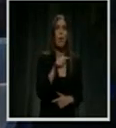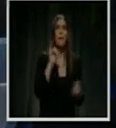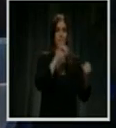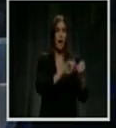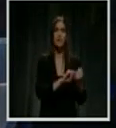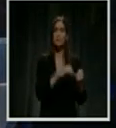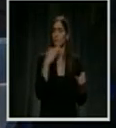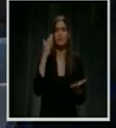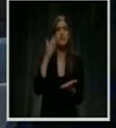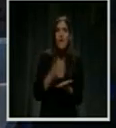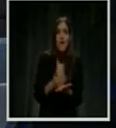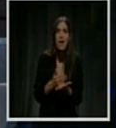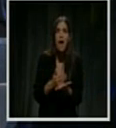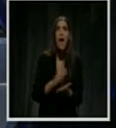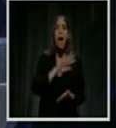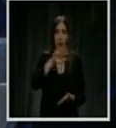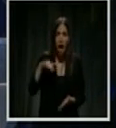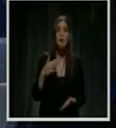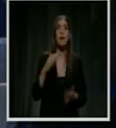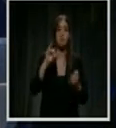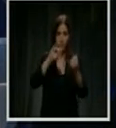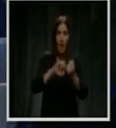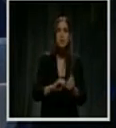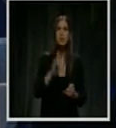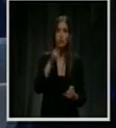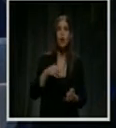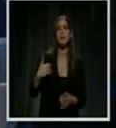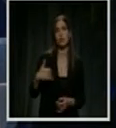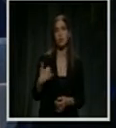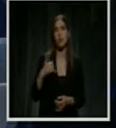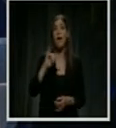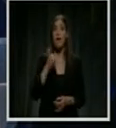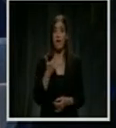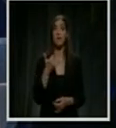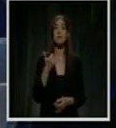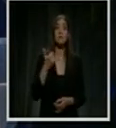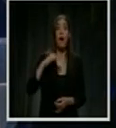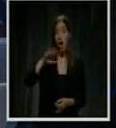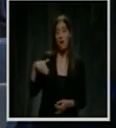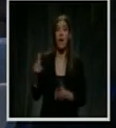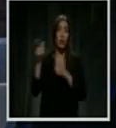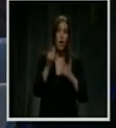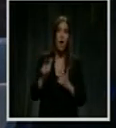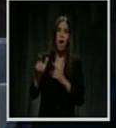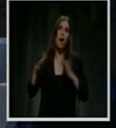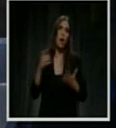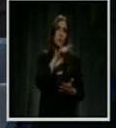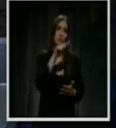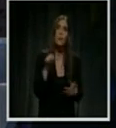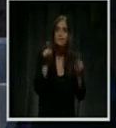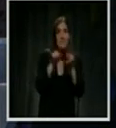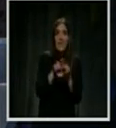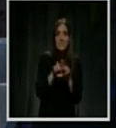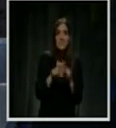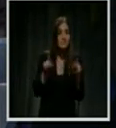aħna wkoll għax qed niftehmu miegħek. Però jekk aħna rridu l-gwerra, allura trid inti wkoll għax huwa l-istess diskors. Erba' xhur